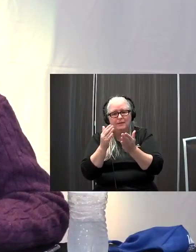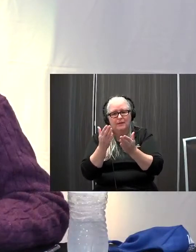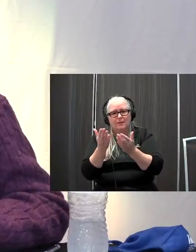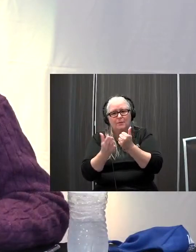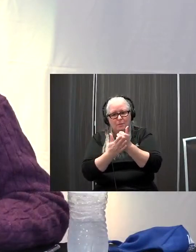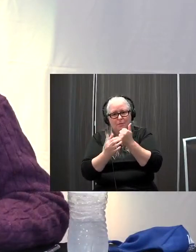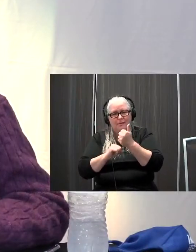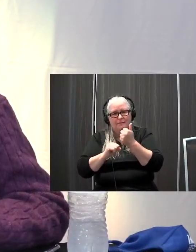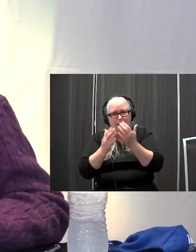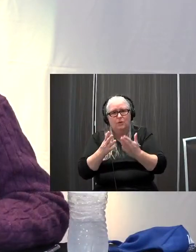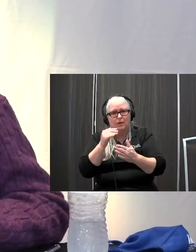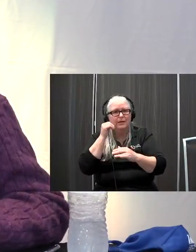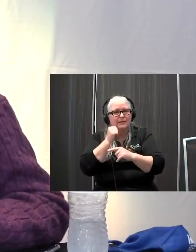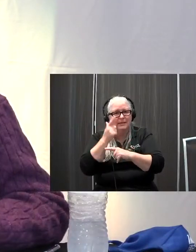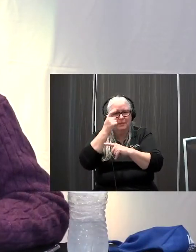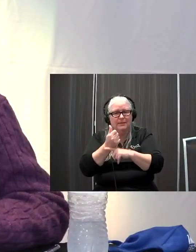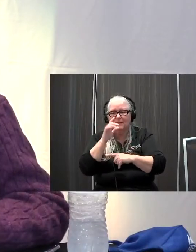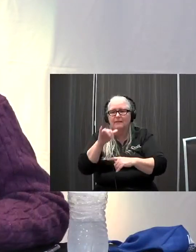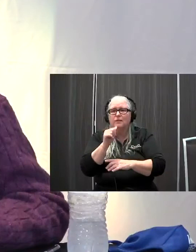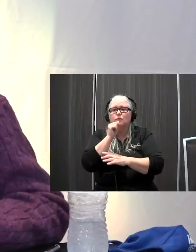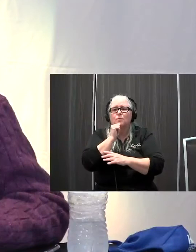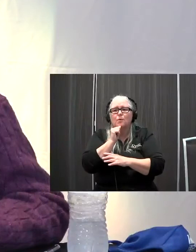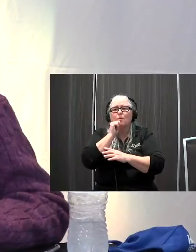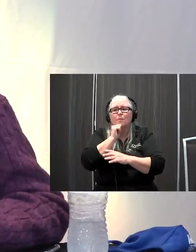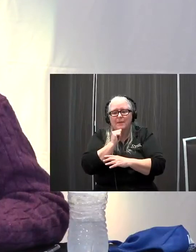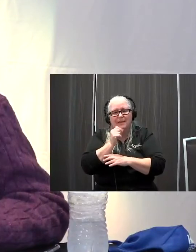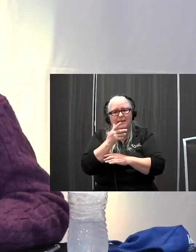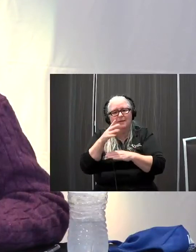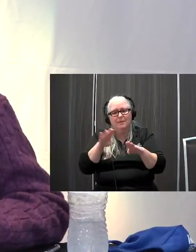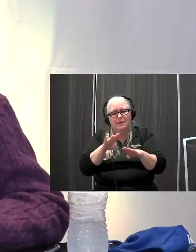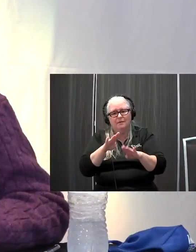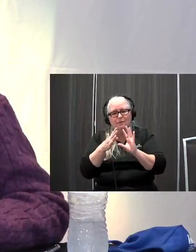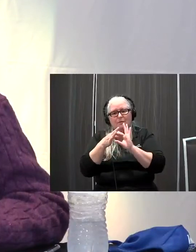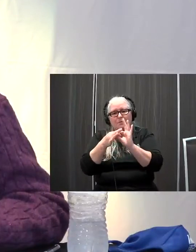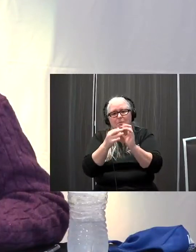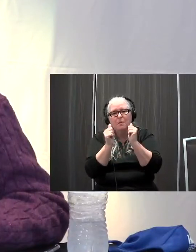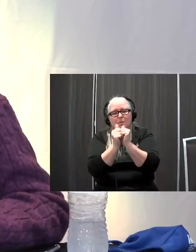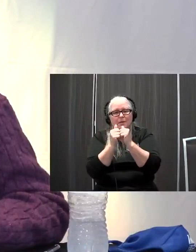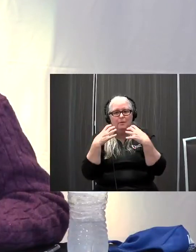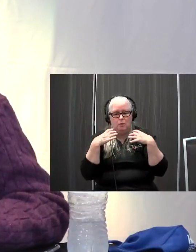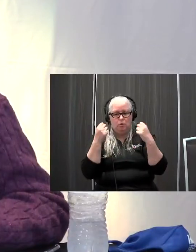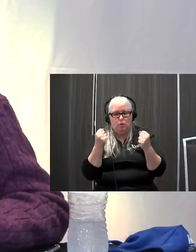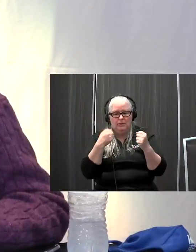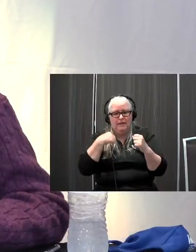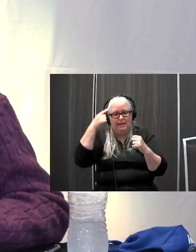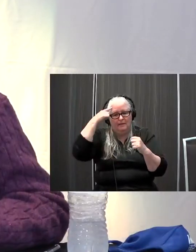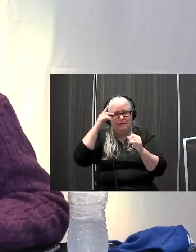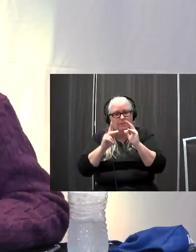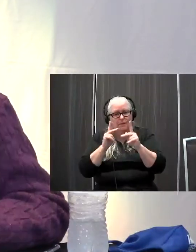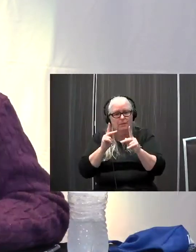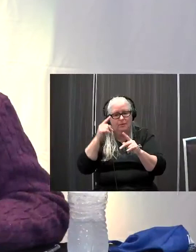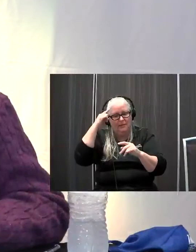coping behaviors and part of charge? I've found that people often think that they are doing these behaviors on purpose and can control